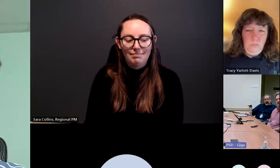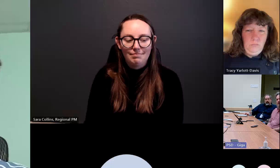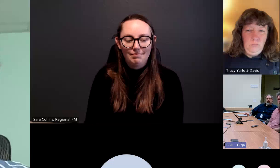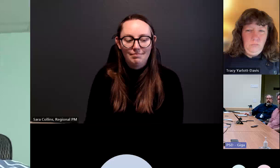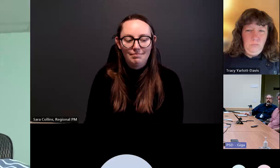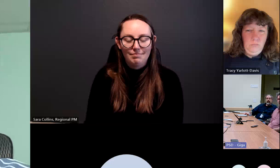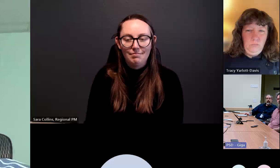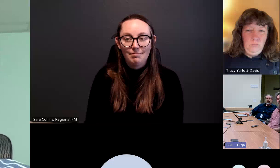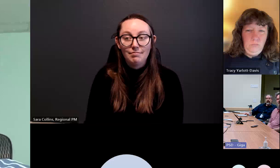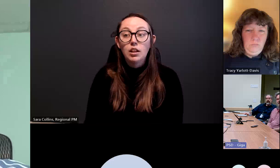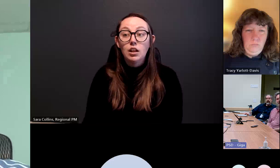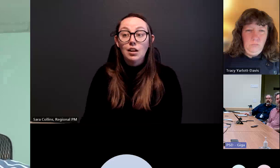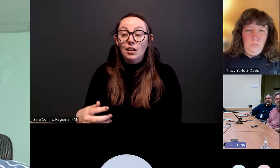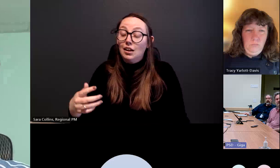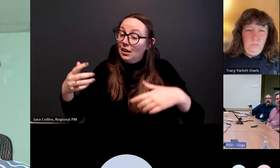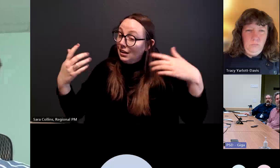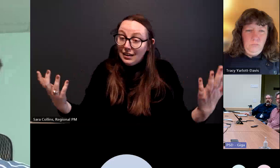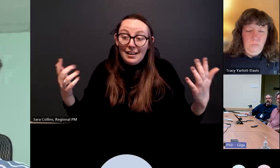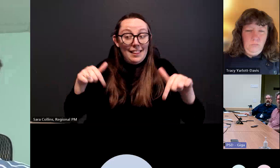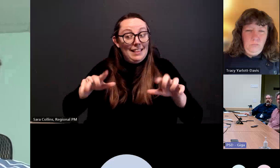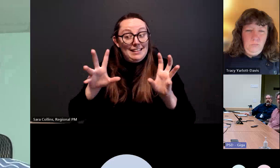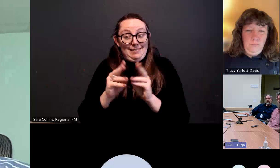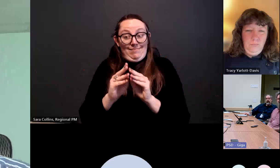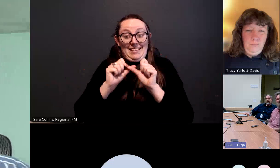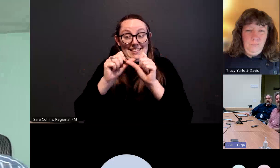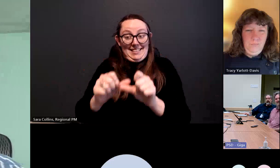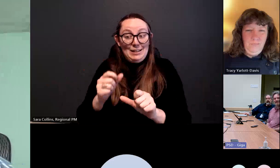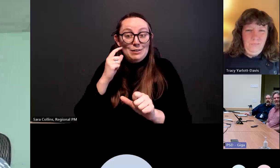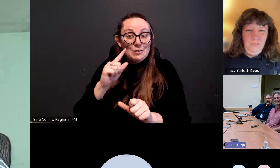We're here for another 38 minutes anyway, so.